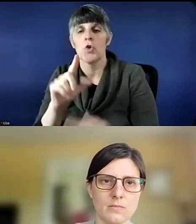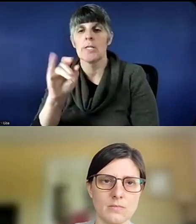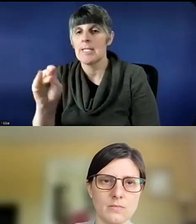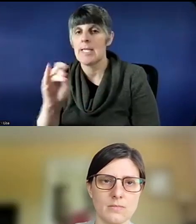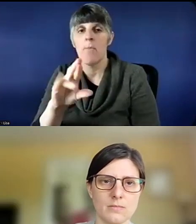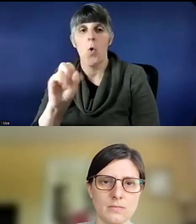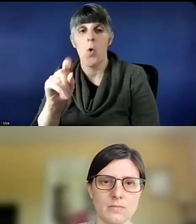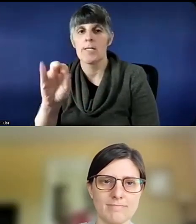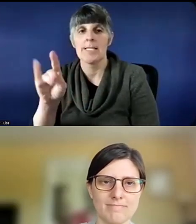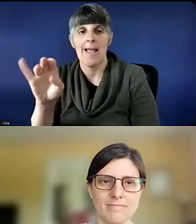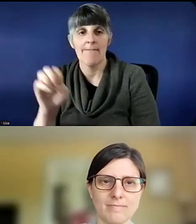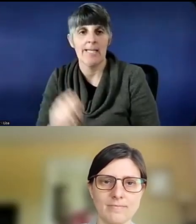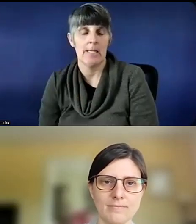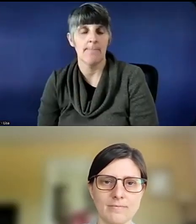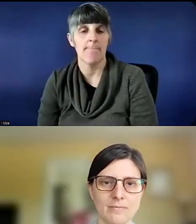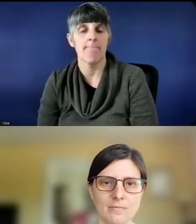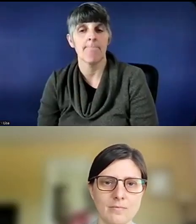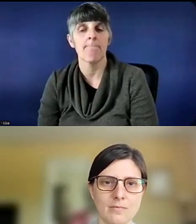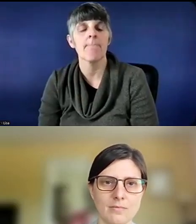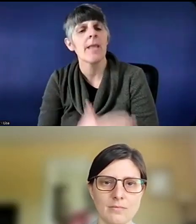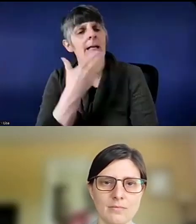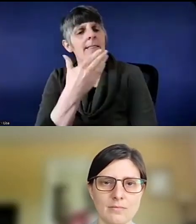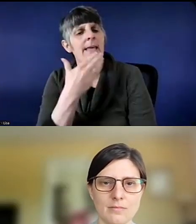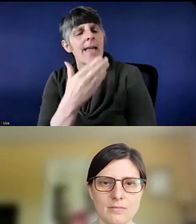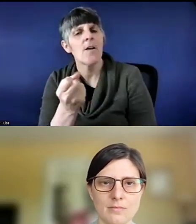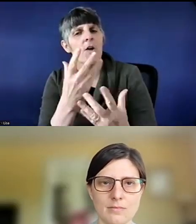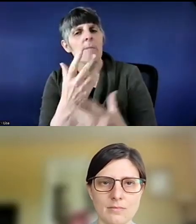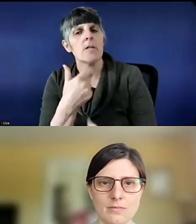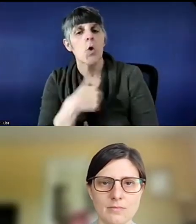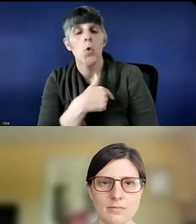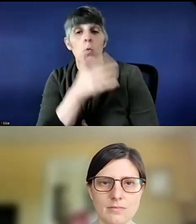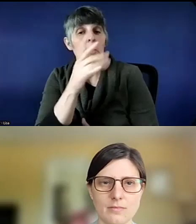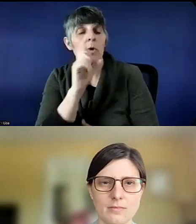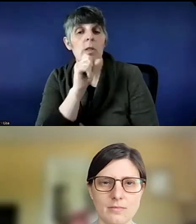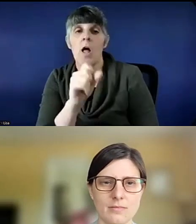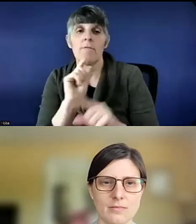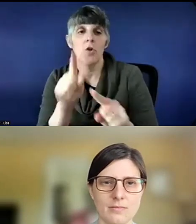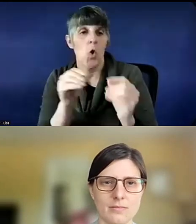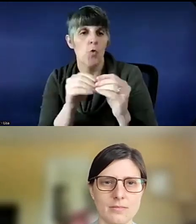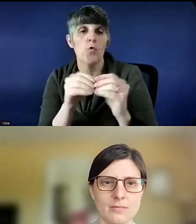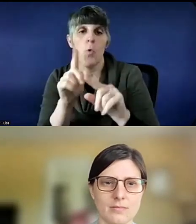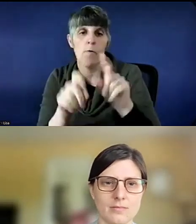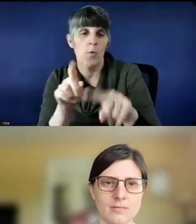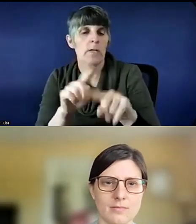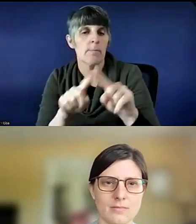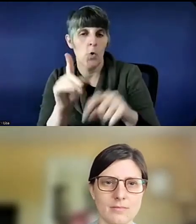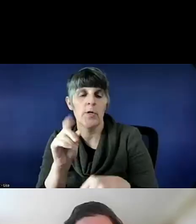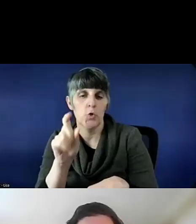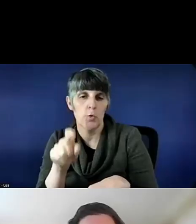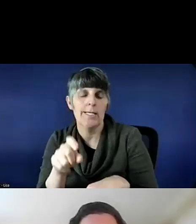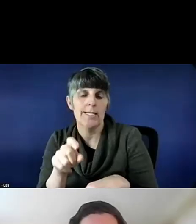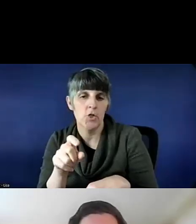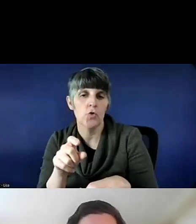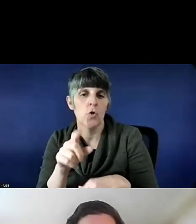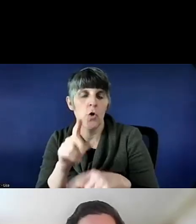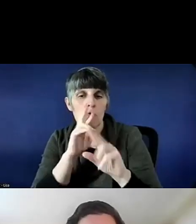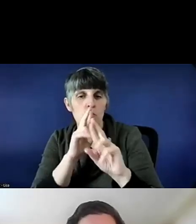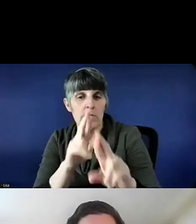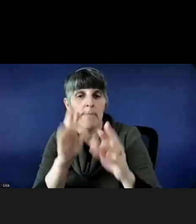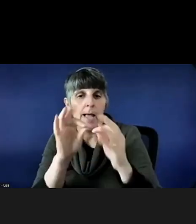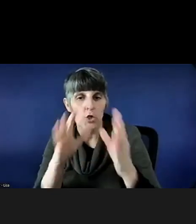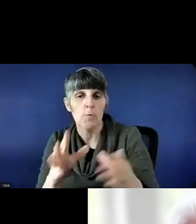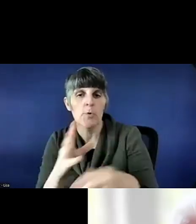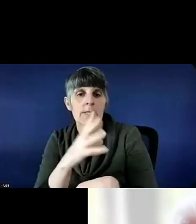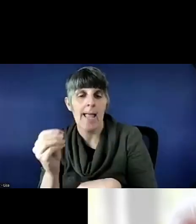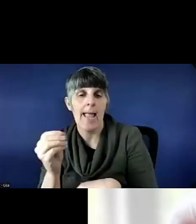or to Stephanie. Thank you very much. We'd love to go through more of the questions, but we do need to respect our